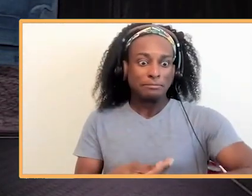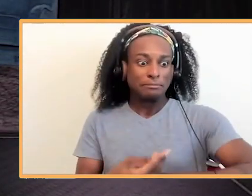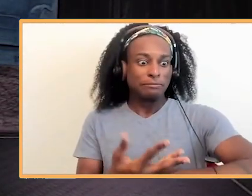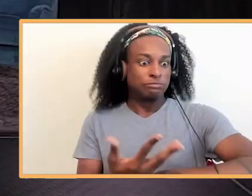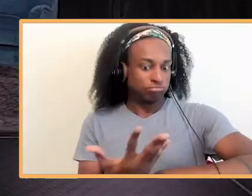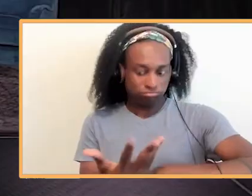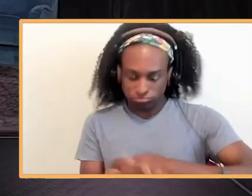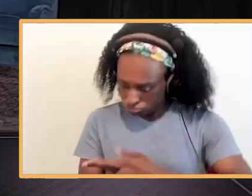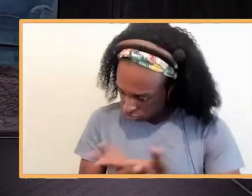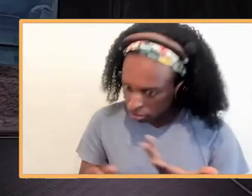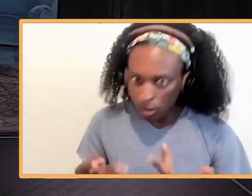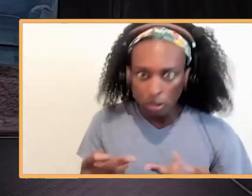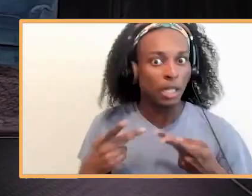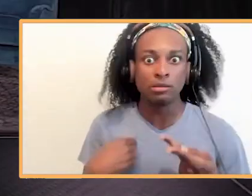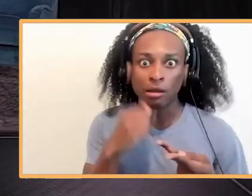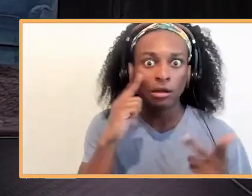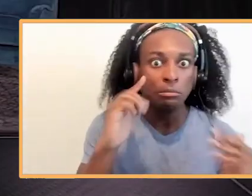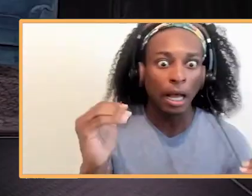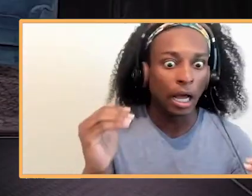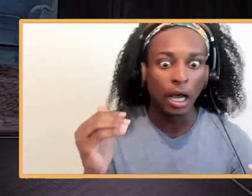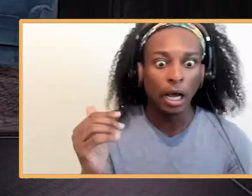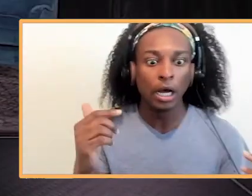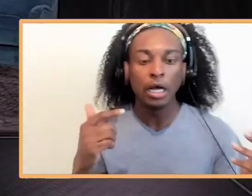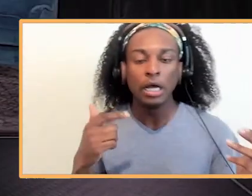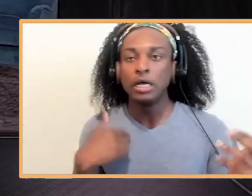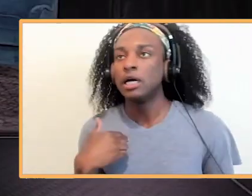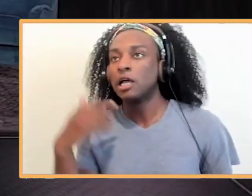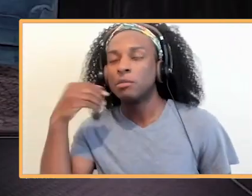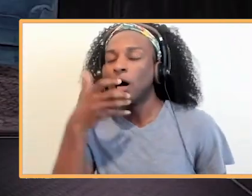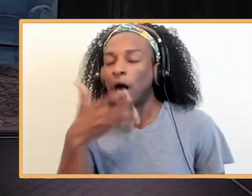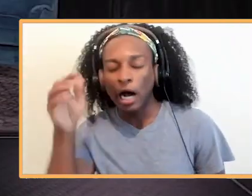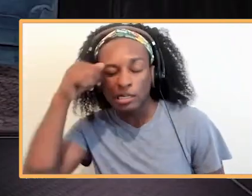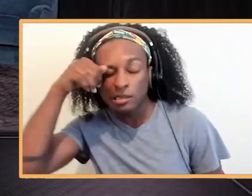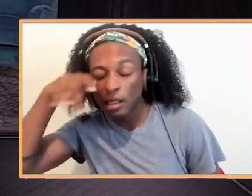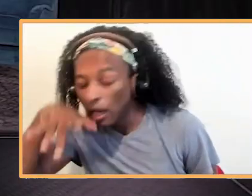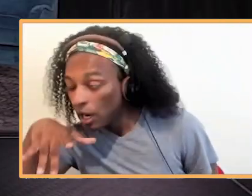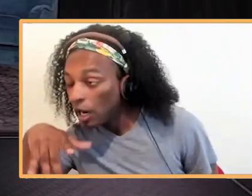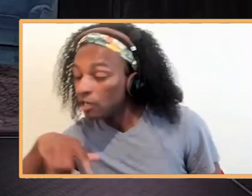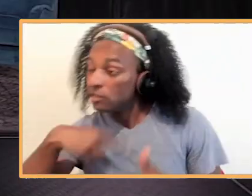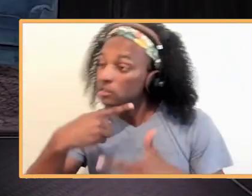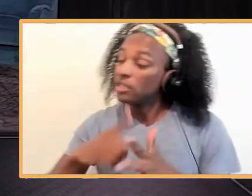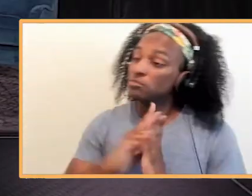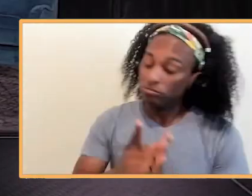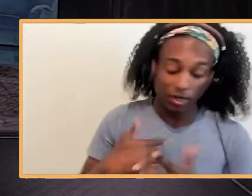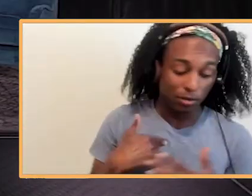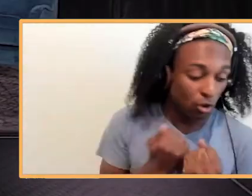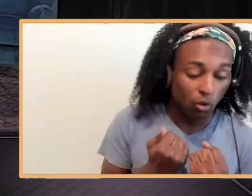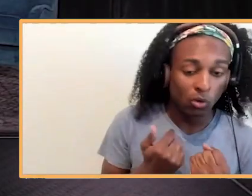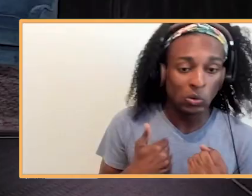out of. I'm hot, I'm cold, I'm hairy, I'm annoyed.